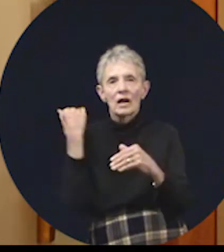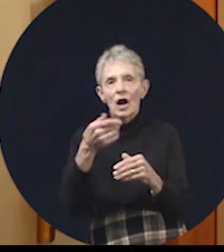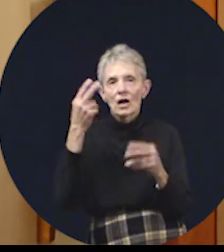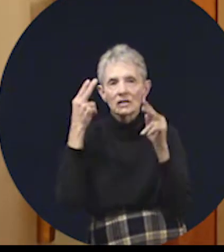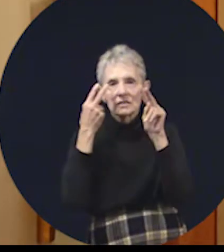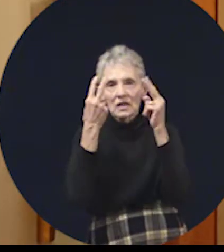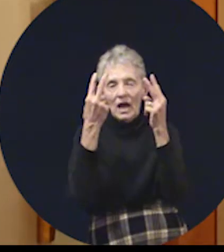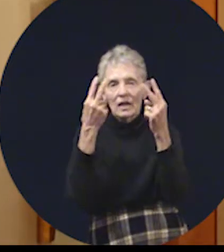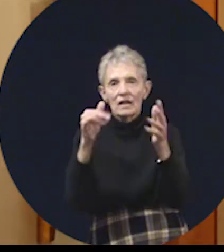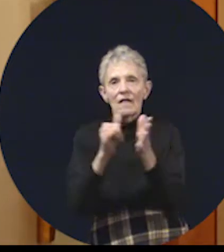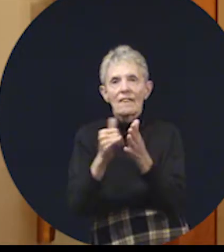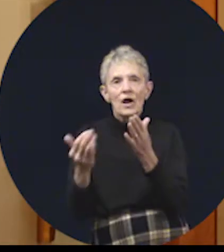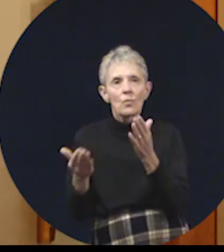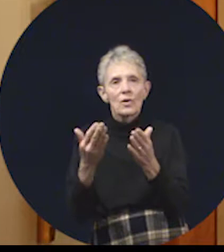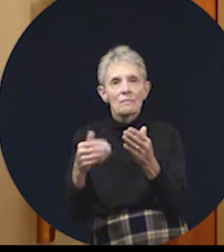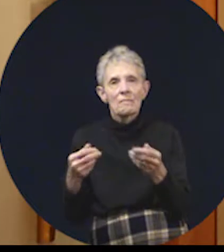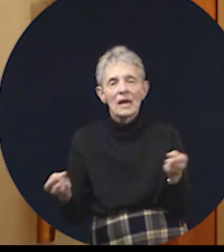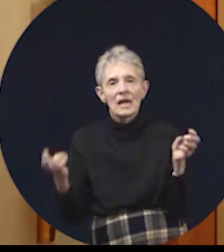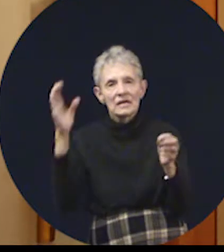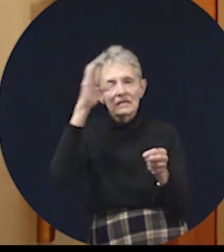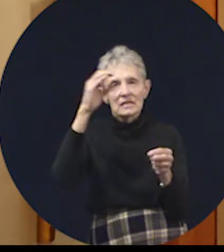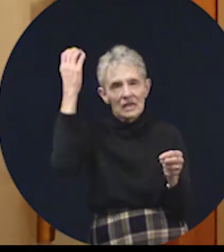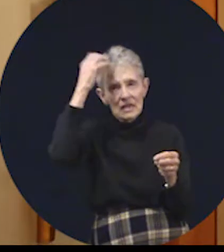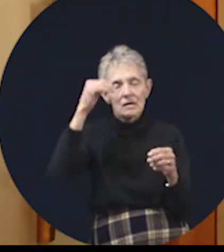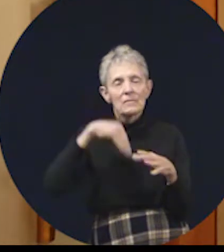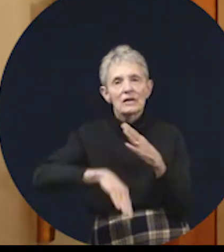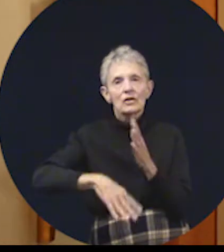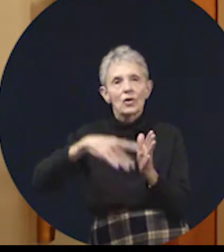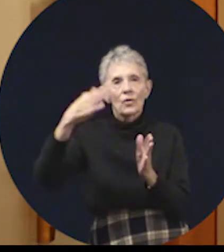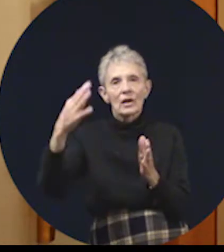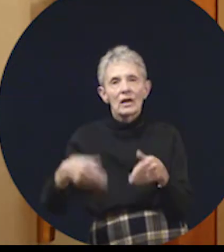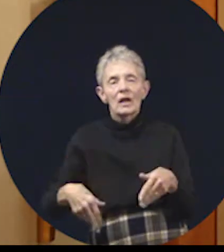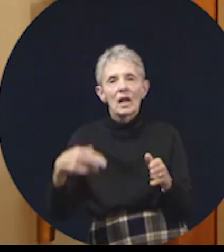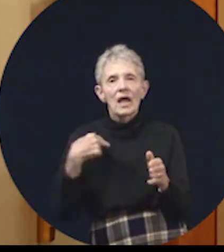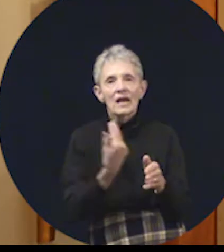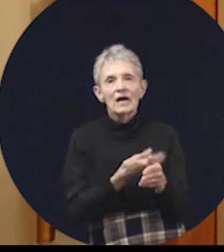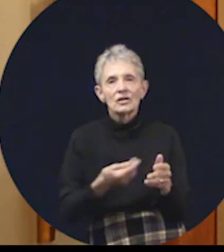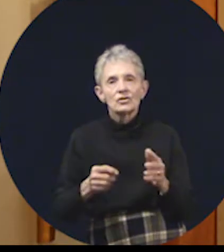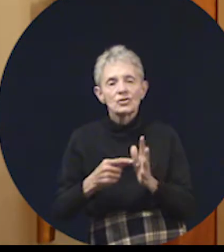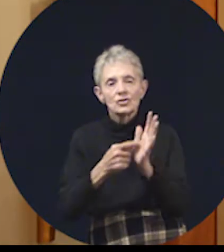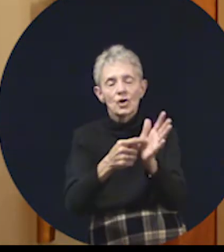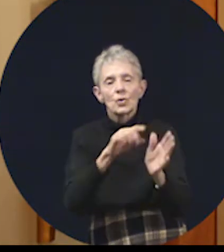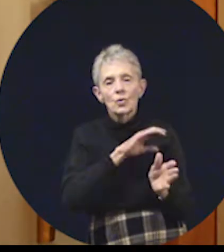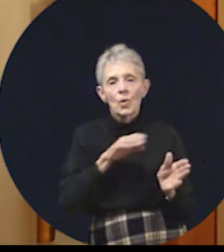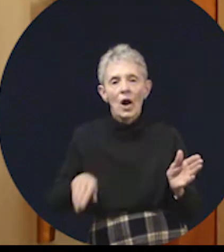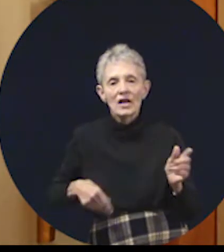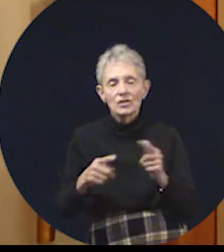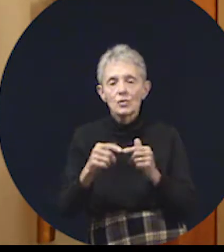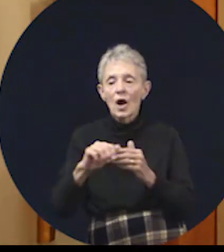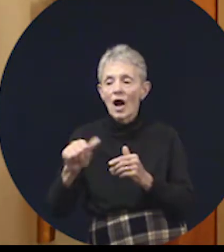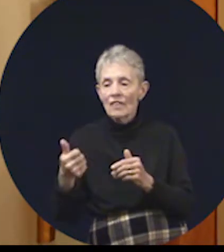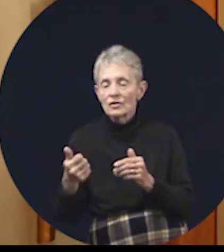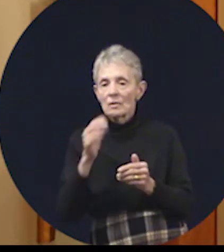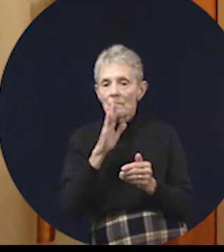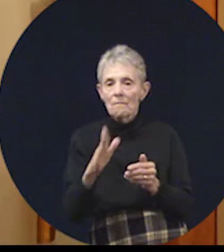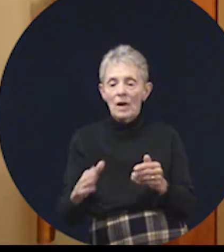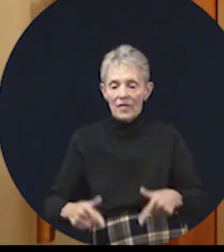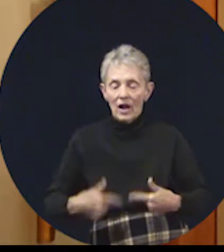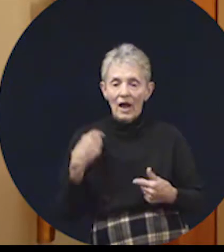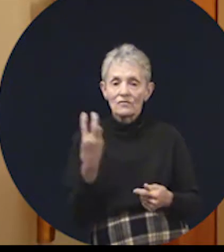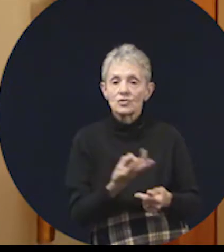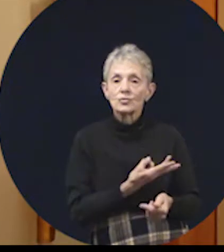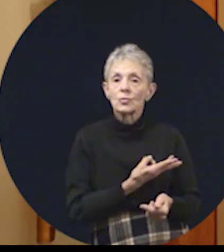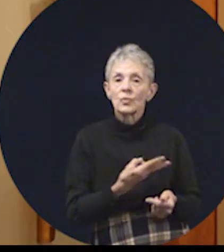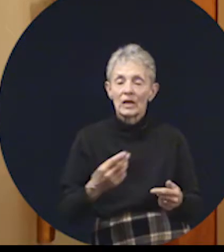in his glory, grant that we might show Christ to others by the lives that we lead. Graciously hear these and